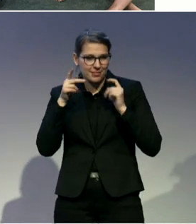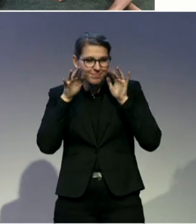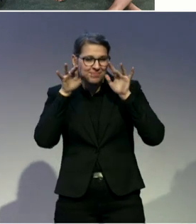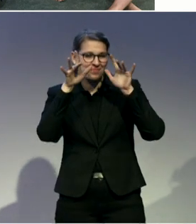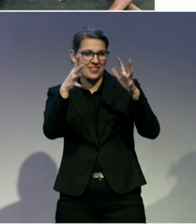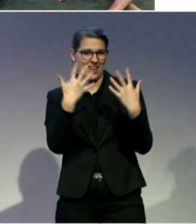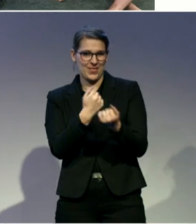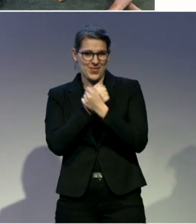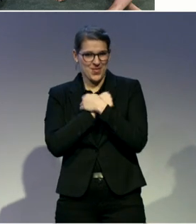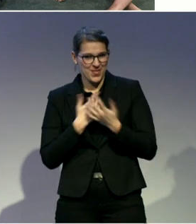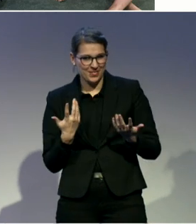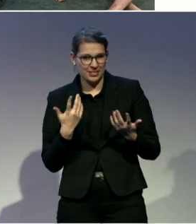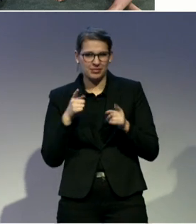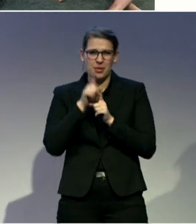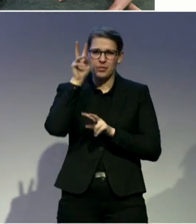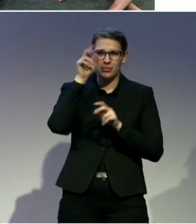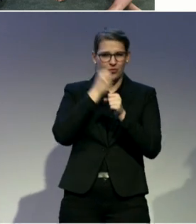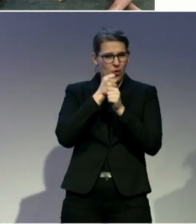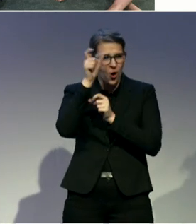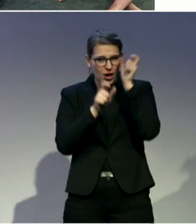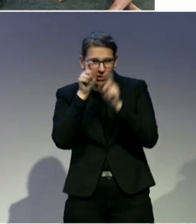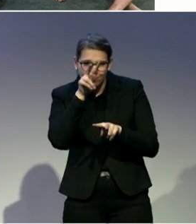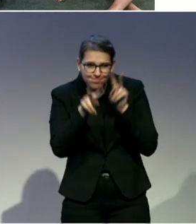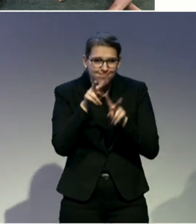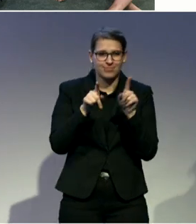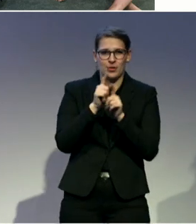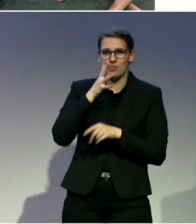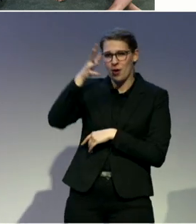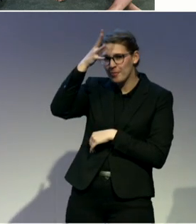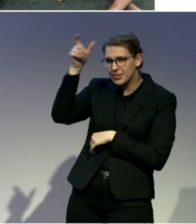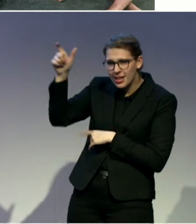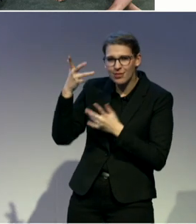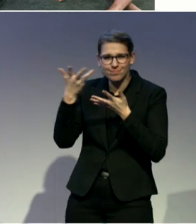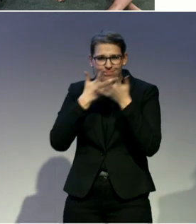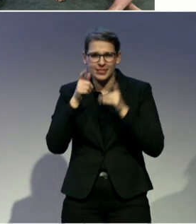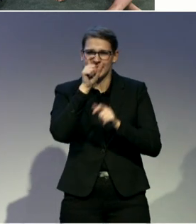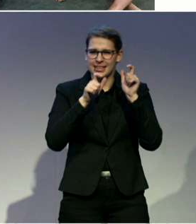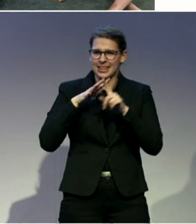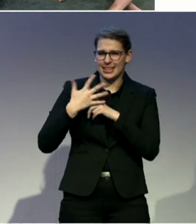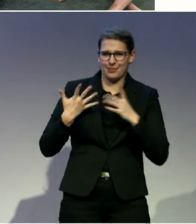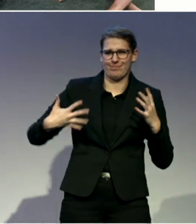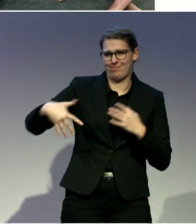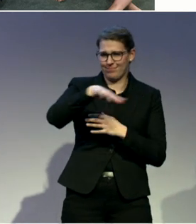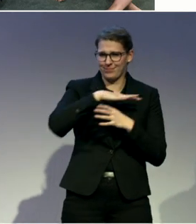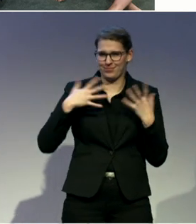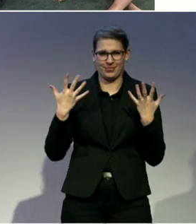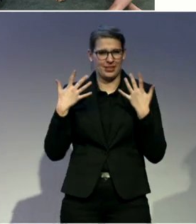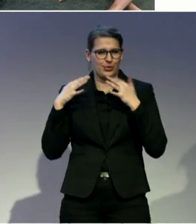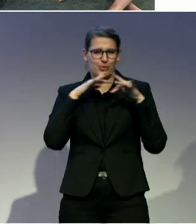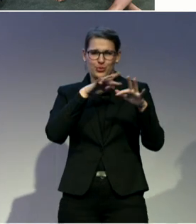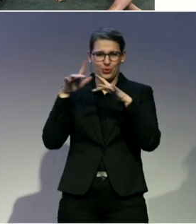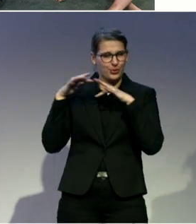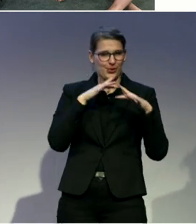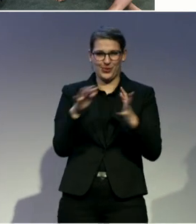parents, and love back to our team. And we love very much this yellow color because it's color of